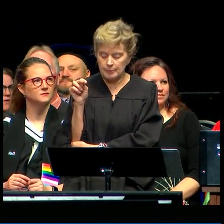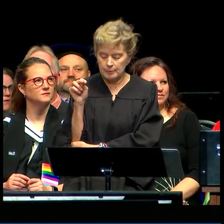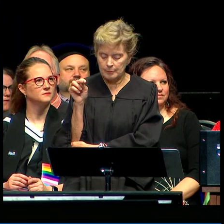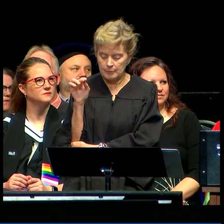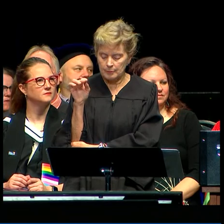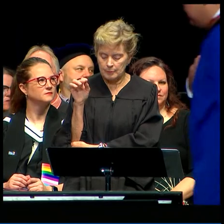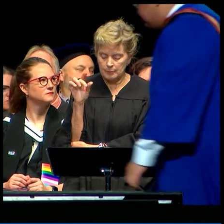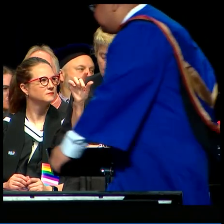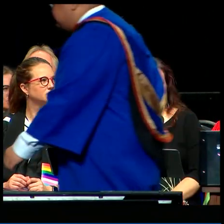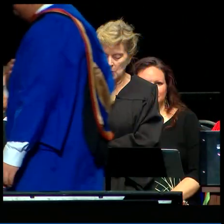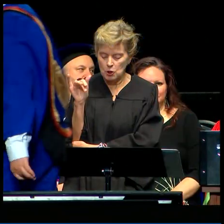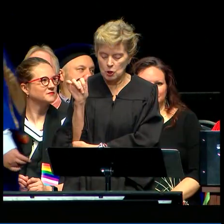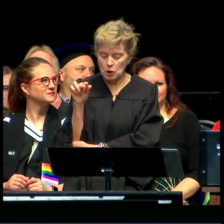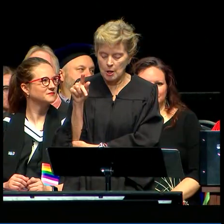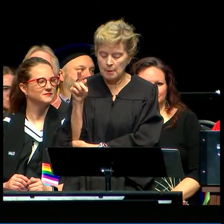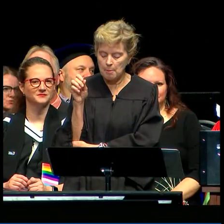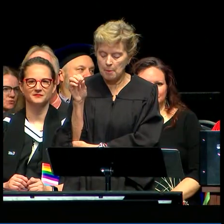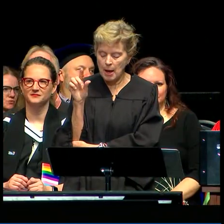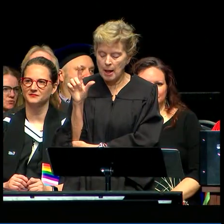Gianpaolo Raimundo.